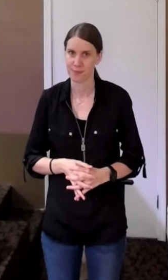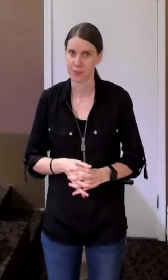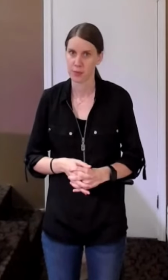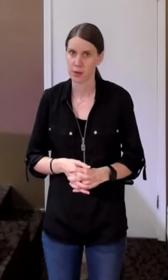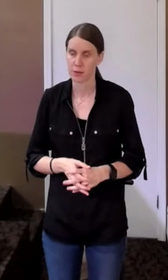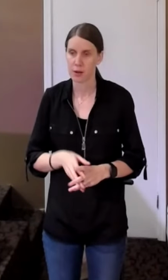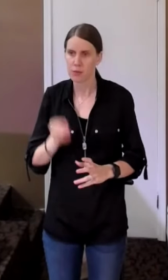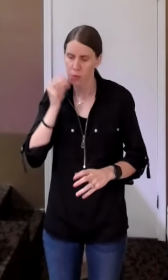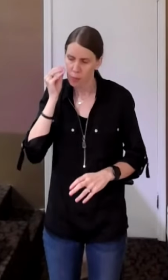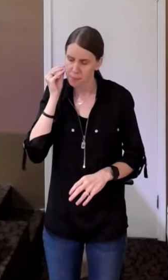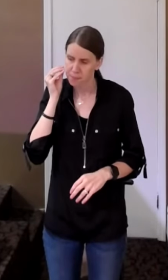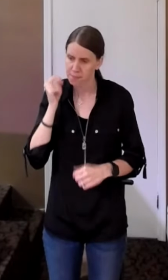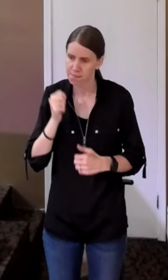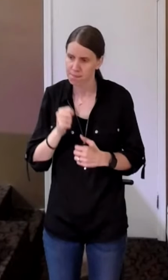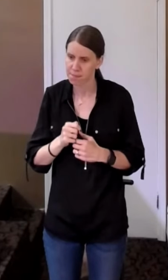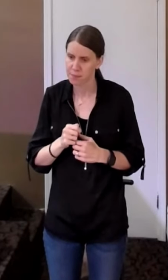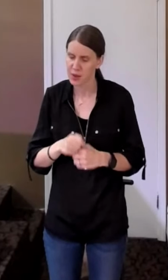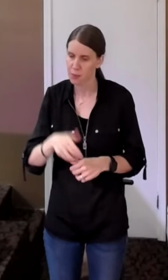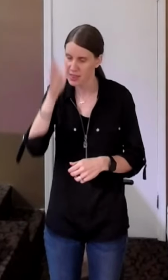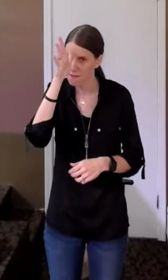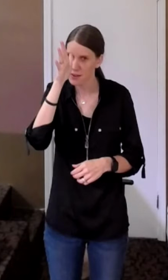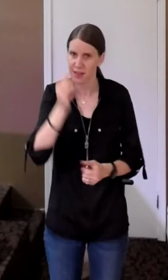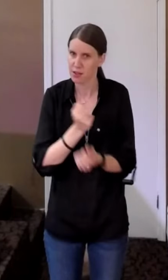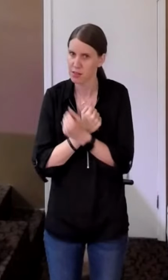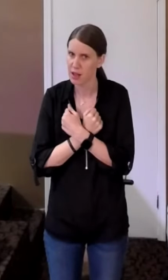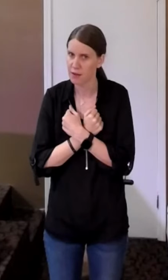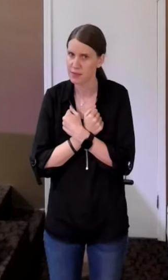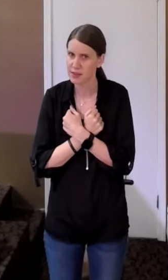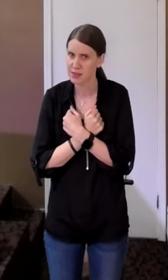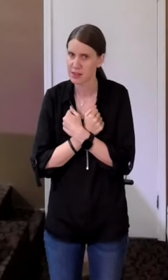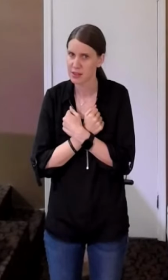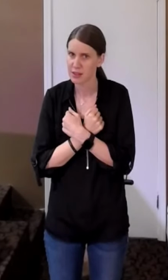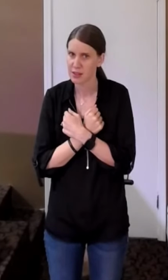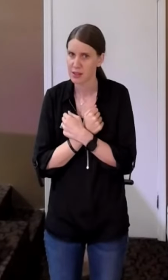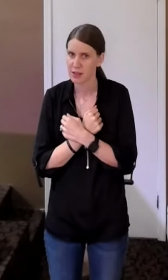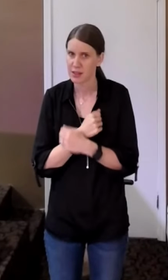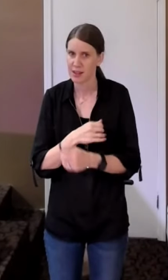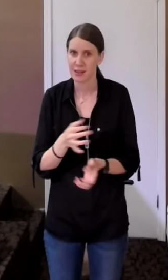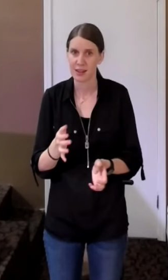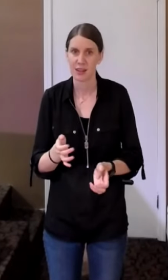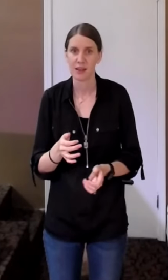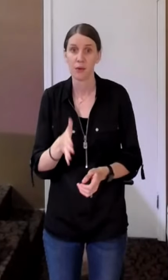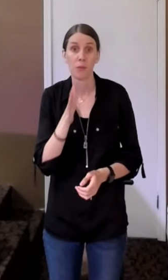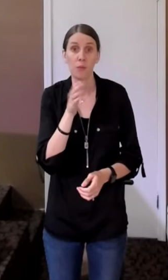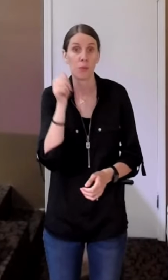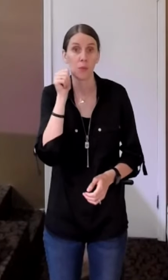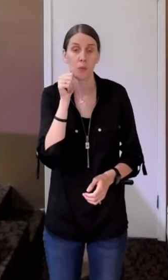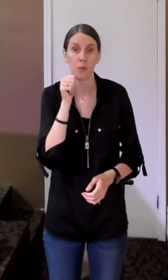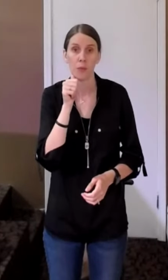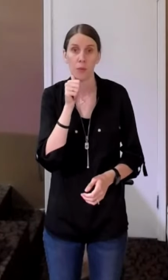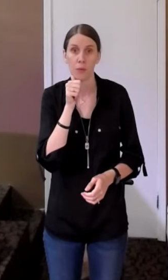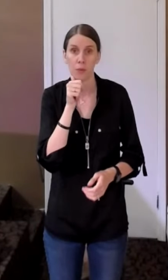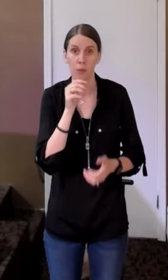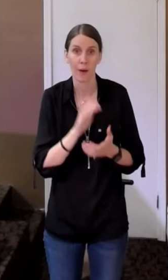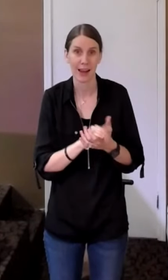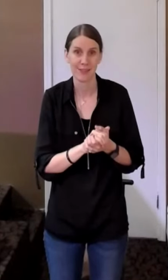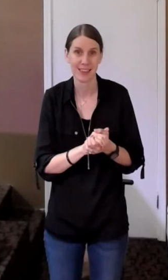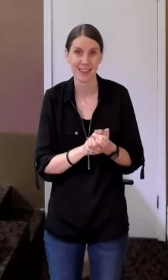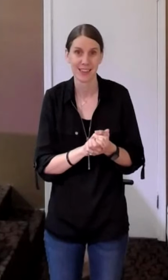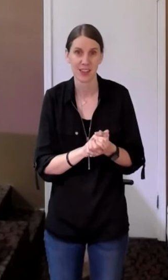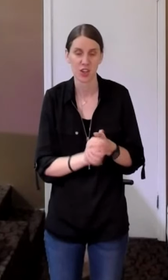In the home where a father loves, where fathers love their wives above all